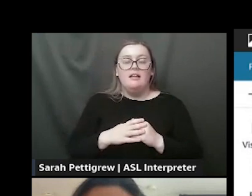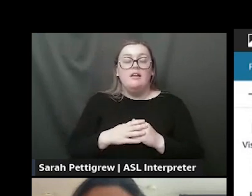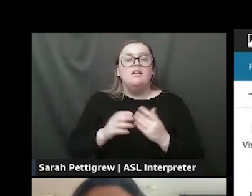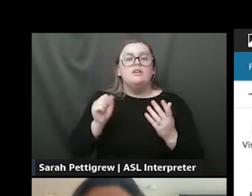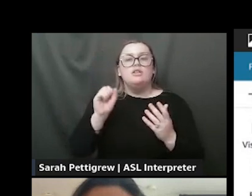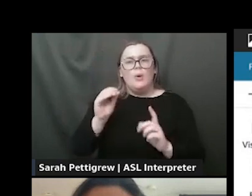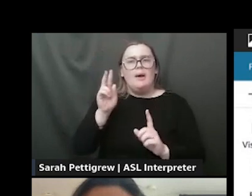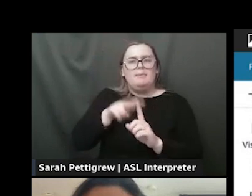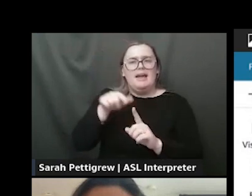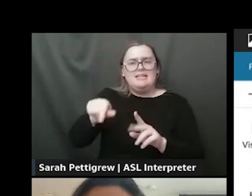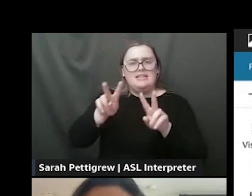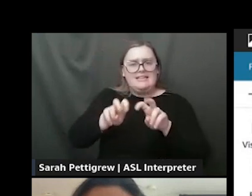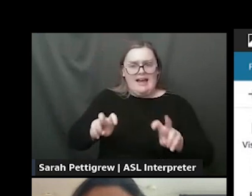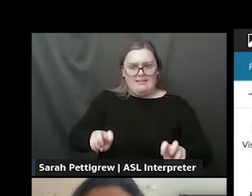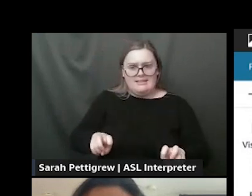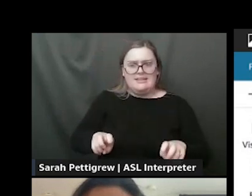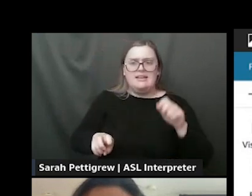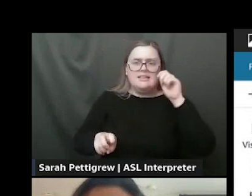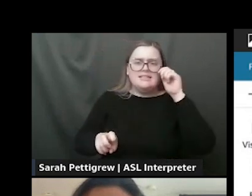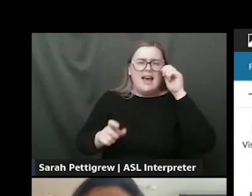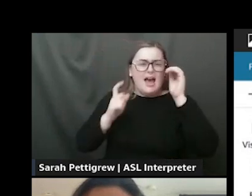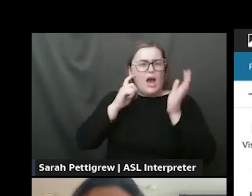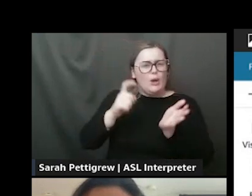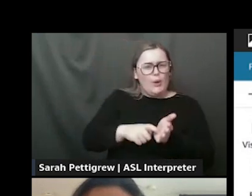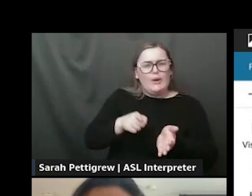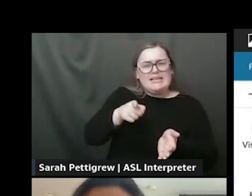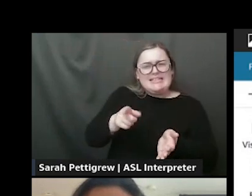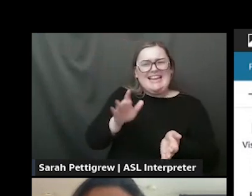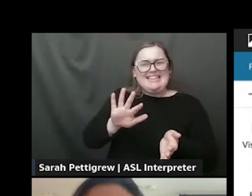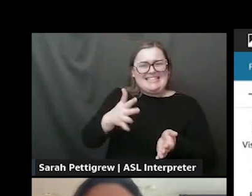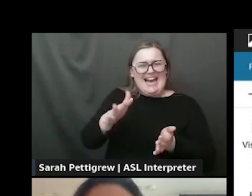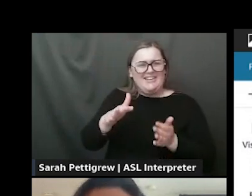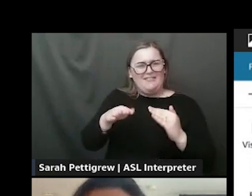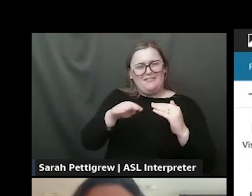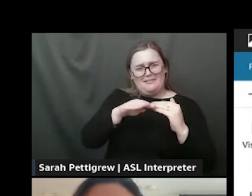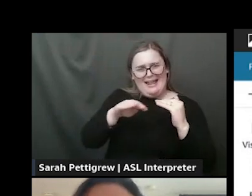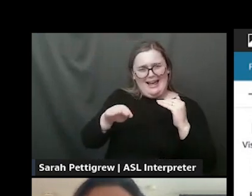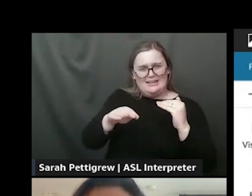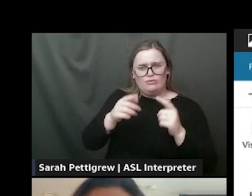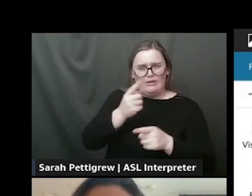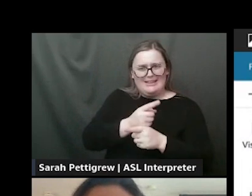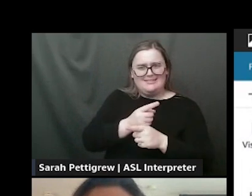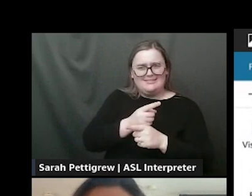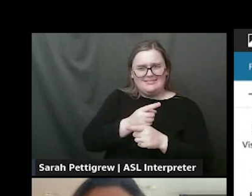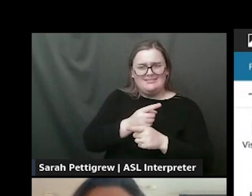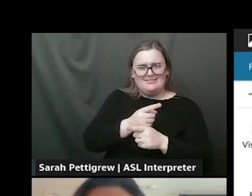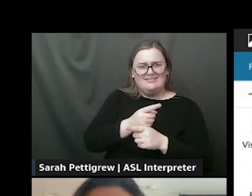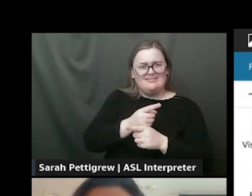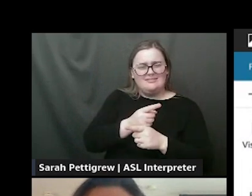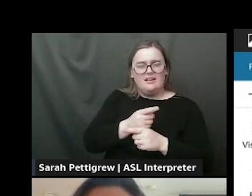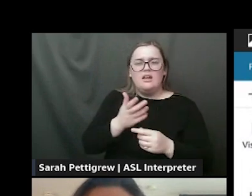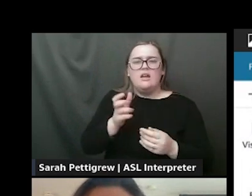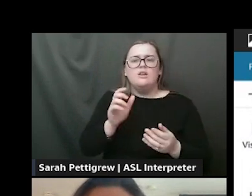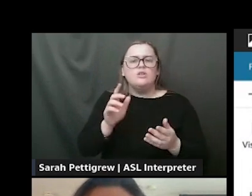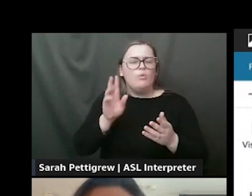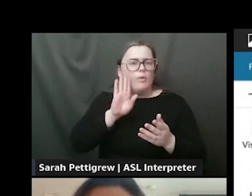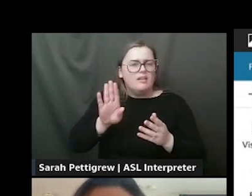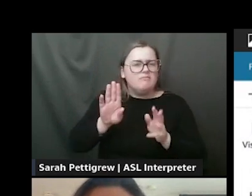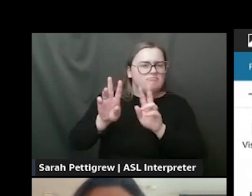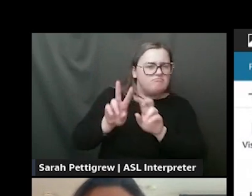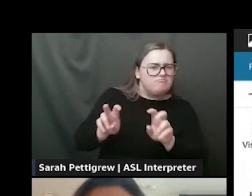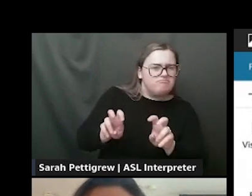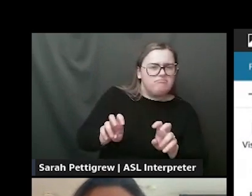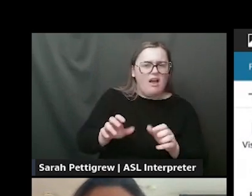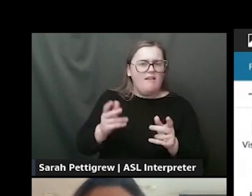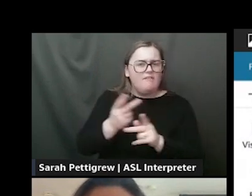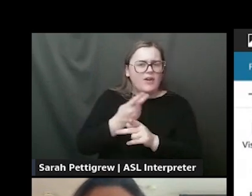is that it's a little bit flat, right? So let's look into that a little bit. Let's see if we can figure